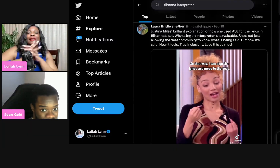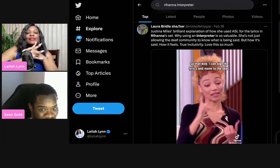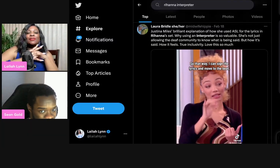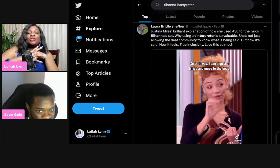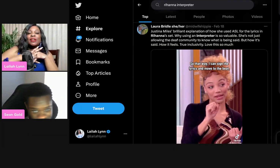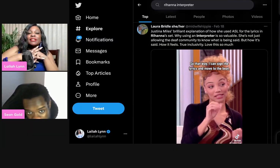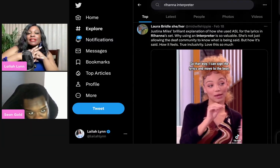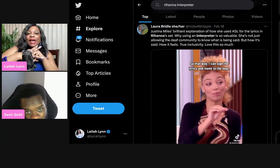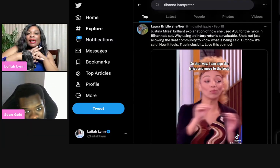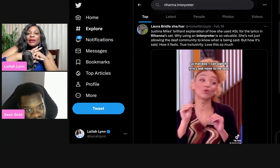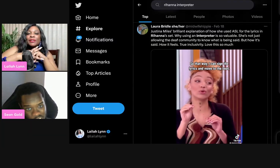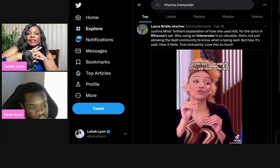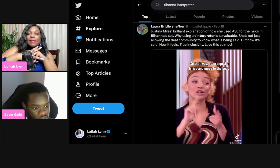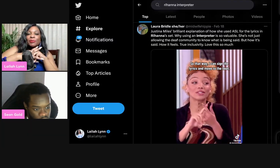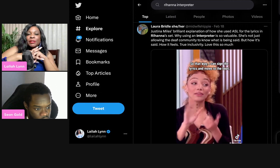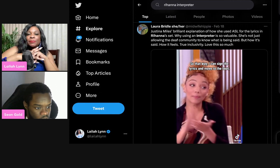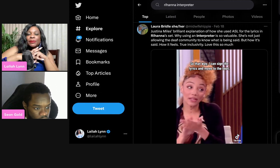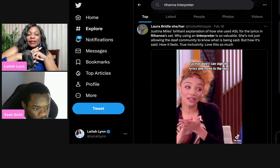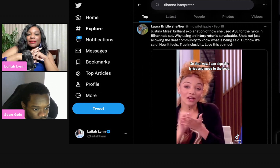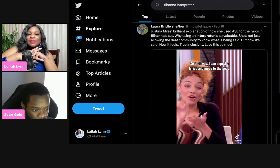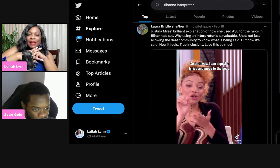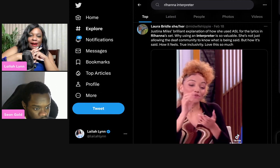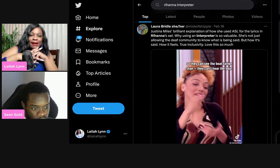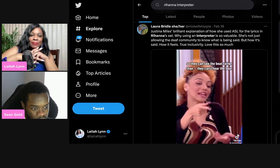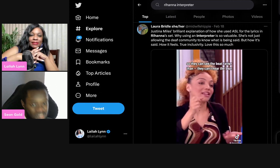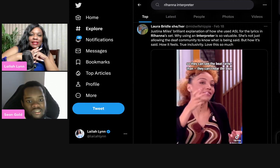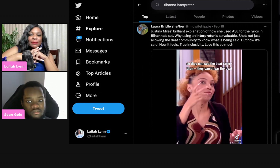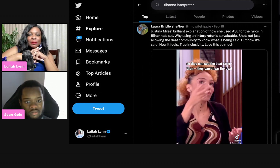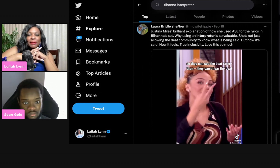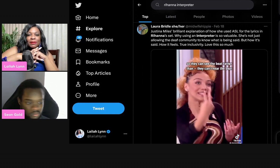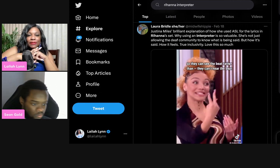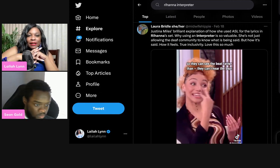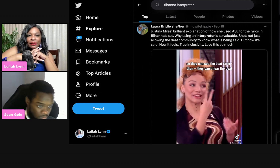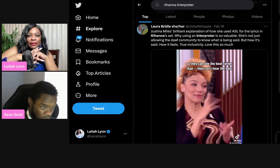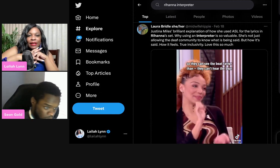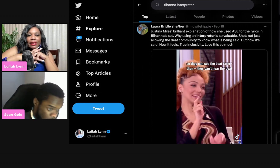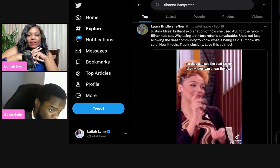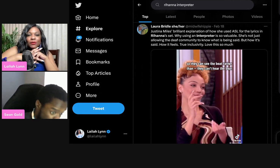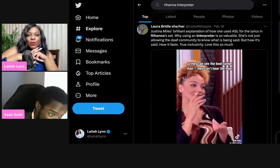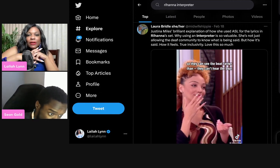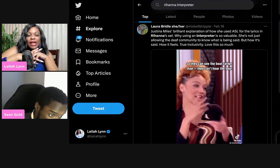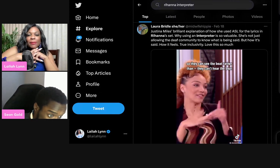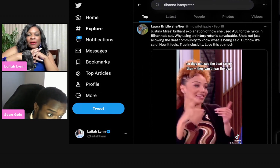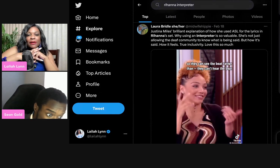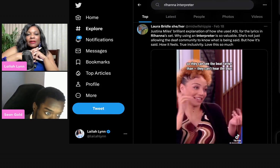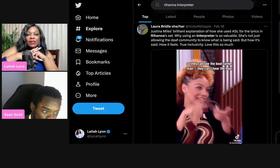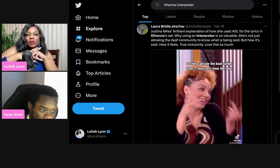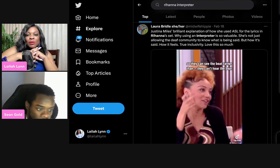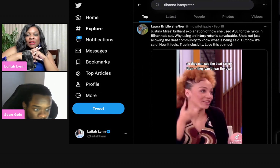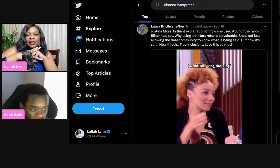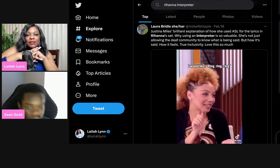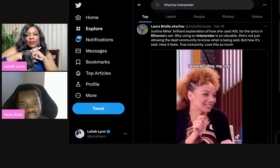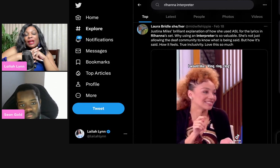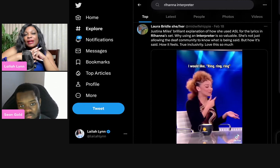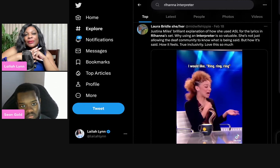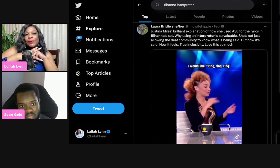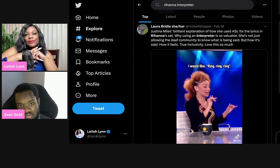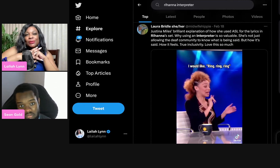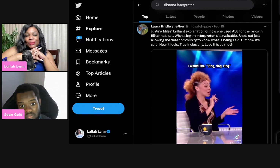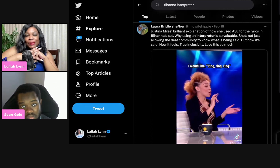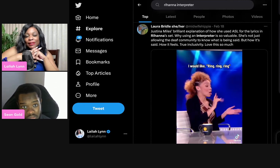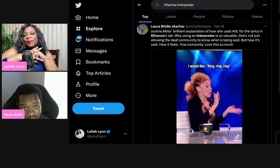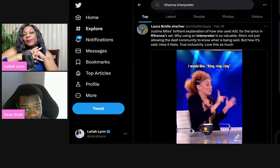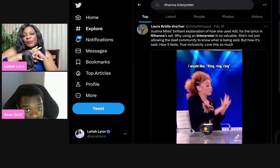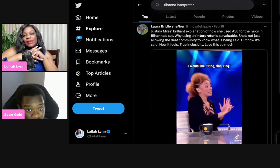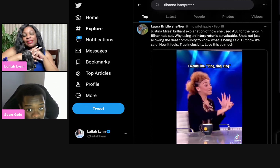Okay. So Sean says hire disabled people up top. Same with people of color. If you are not a part of the community, you're not going